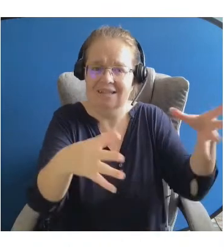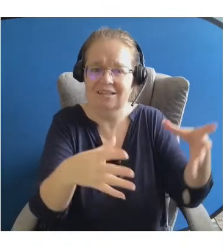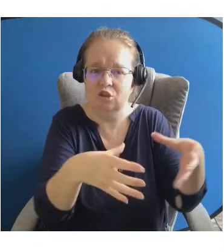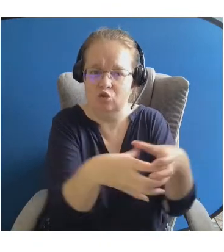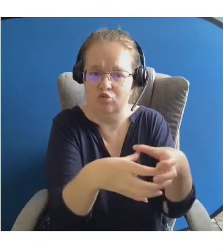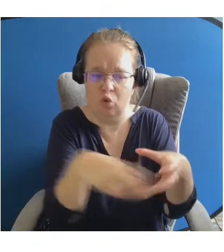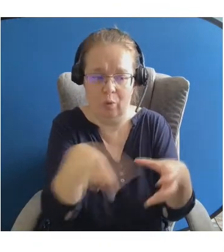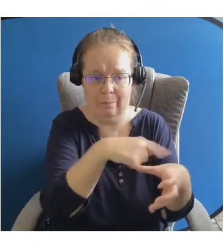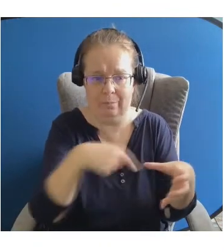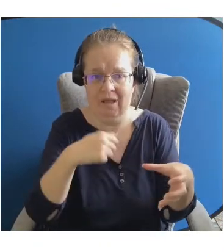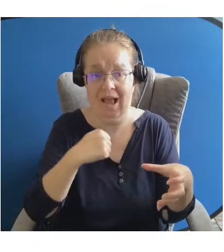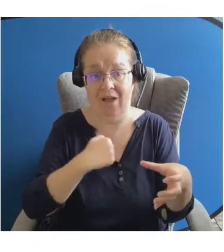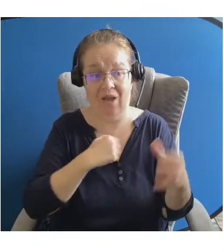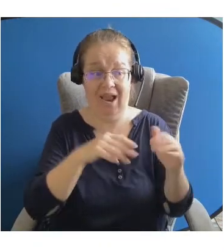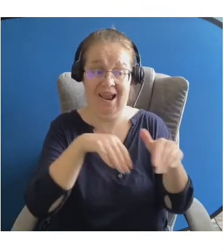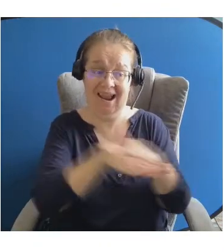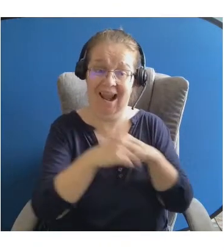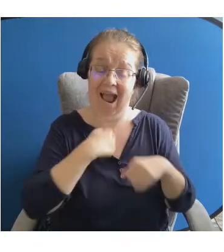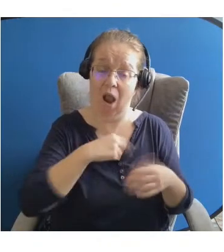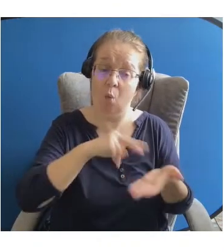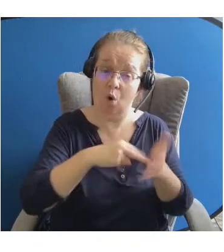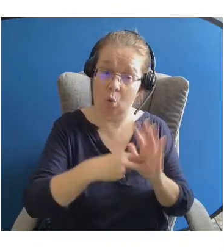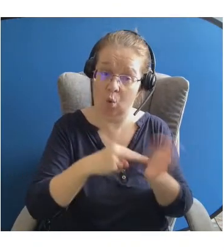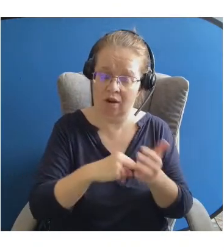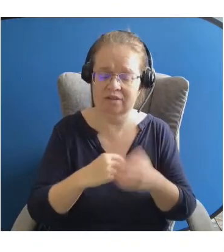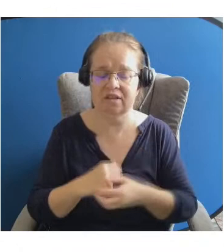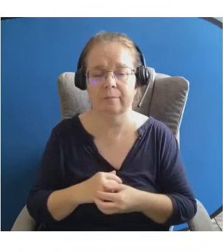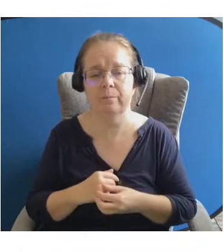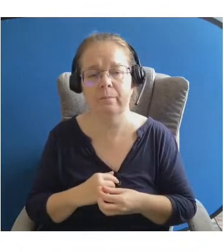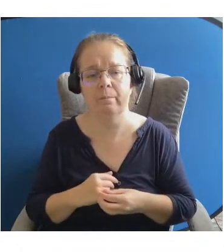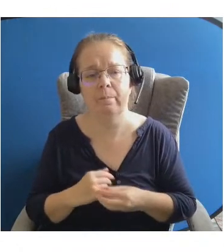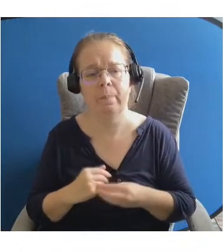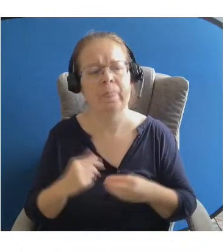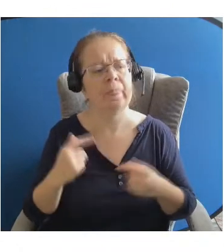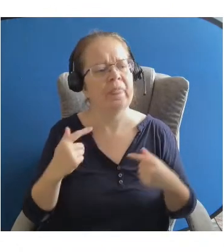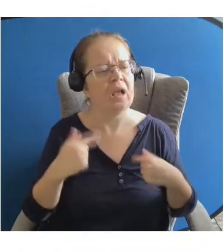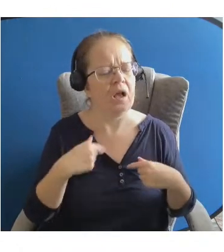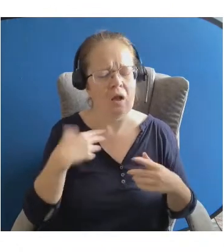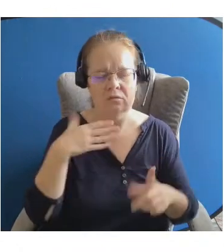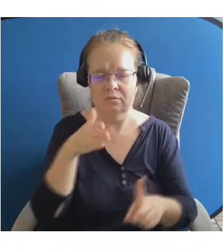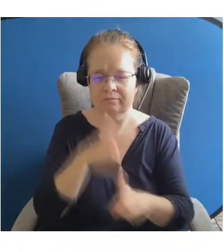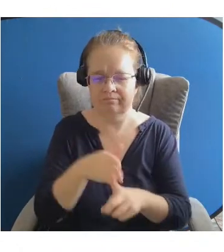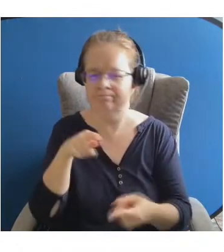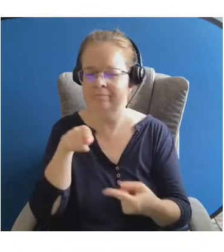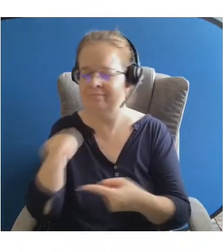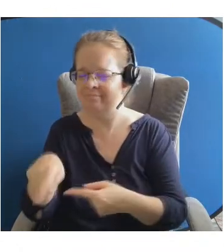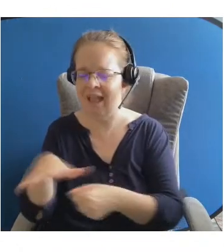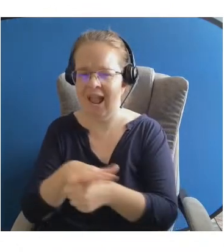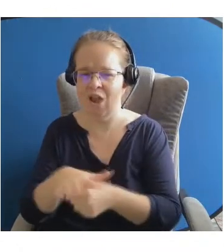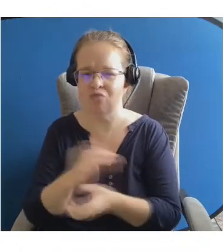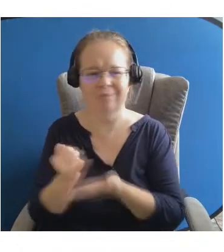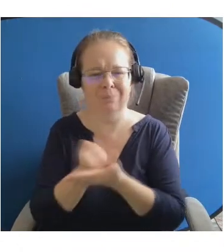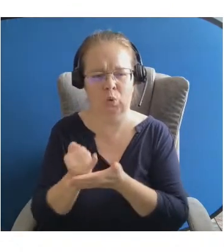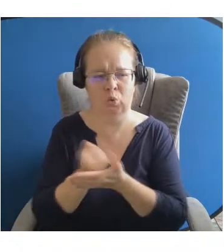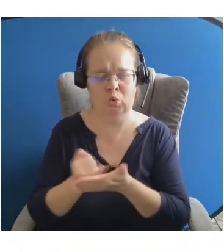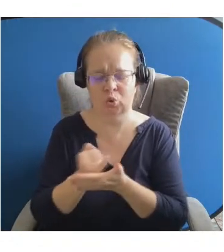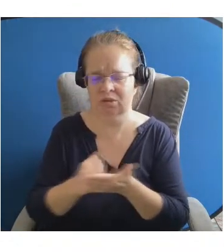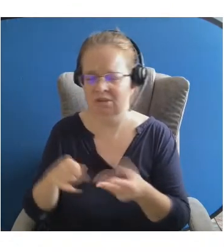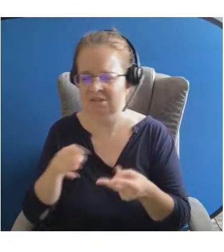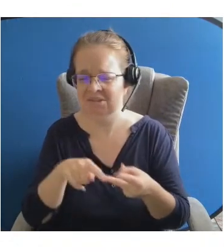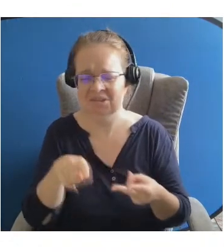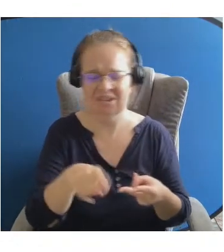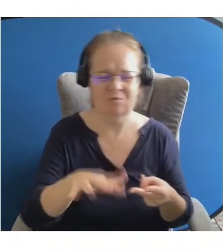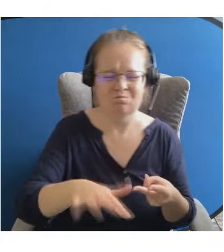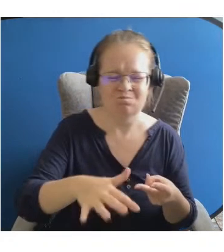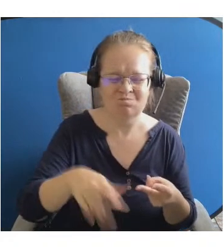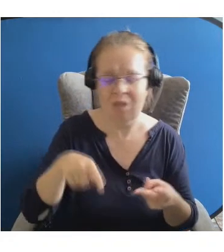our organization, identifying where we weren't doing well, what we could do better, what steps we needed to